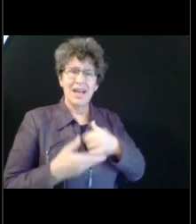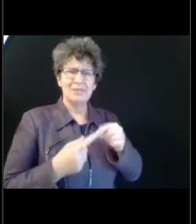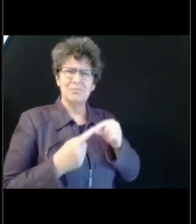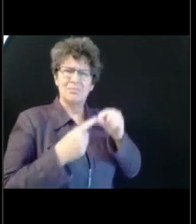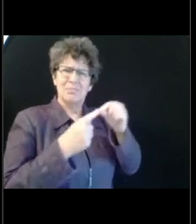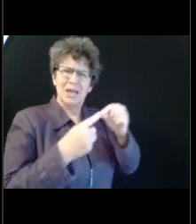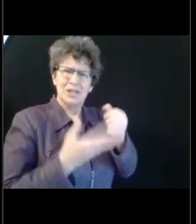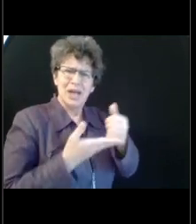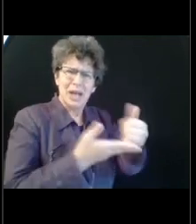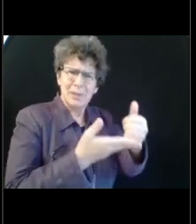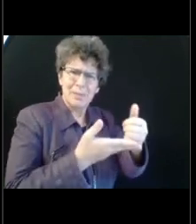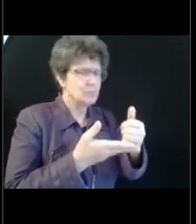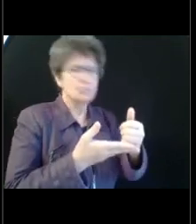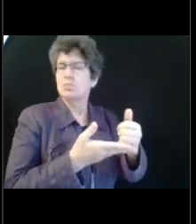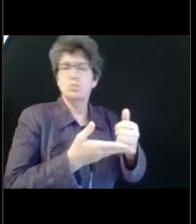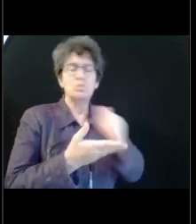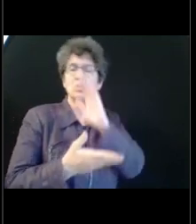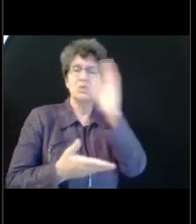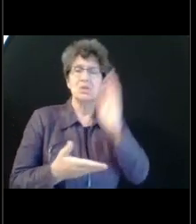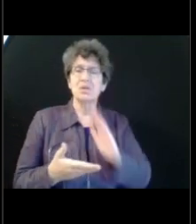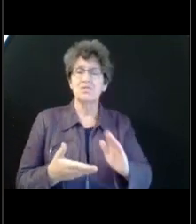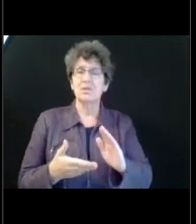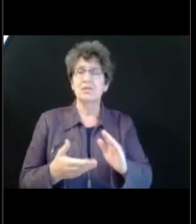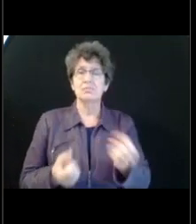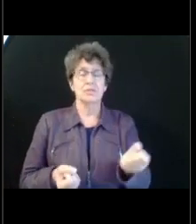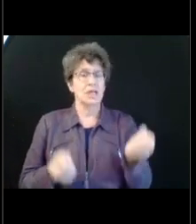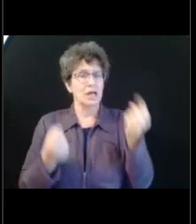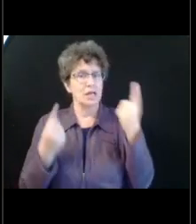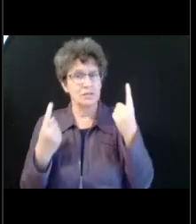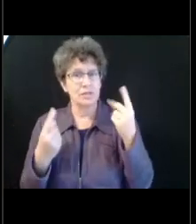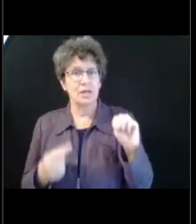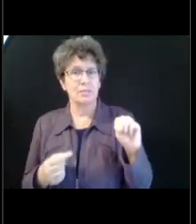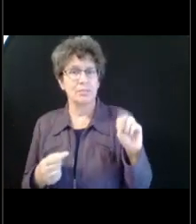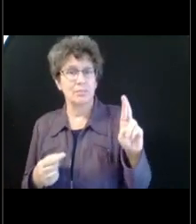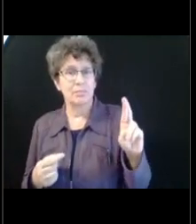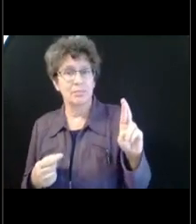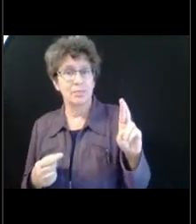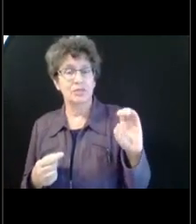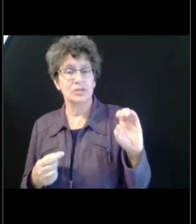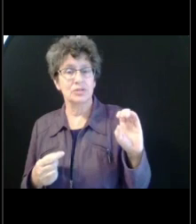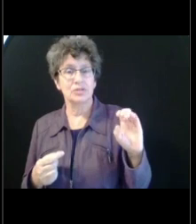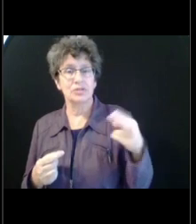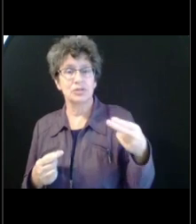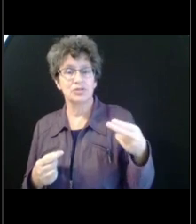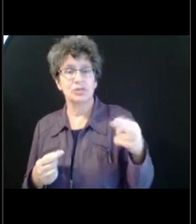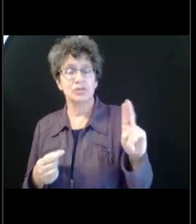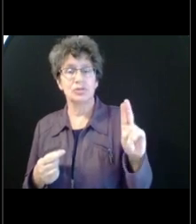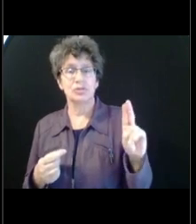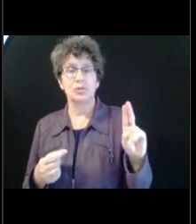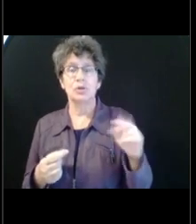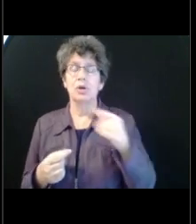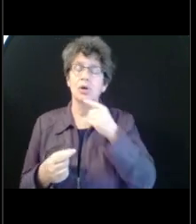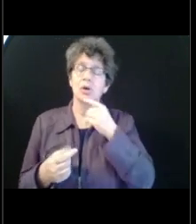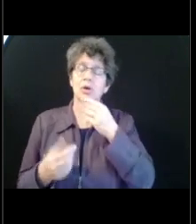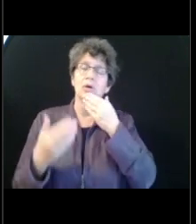But Mr. Chu is extremely grateful when he comes,